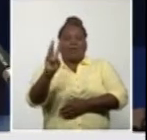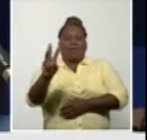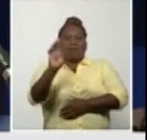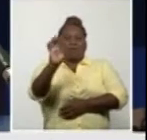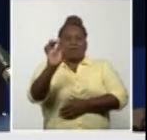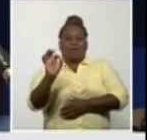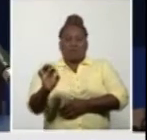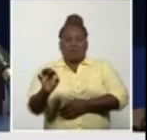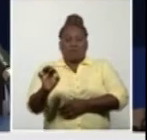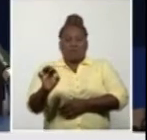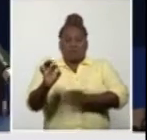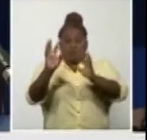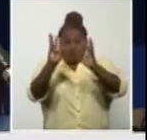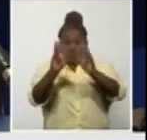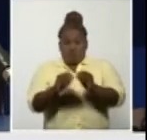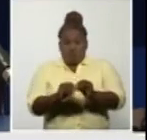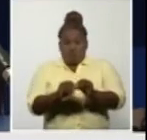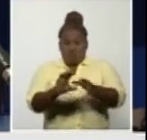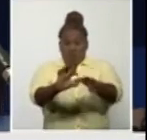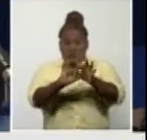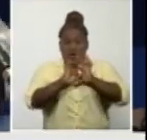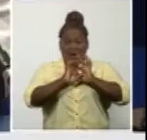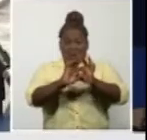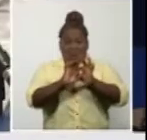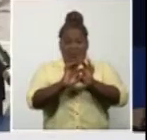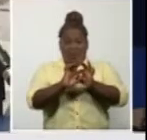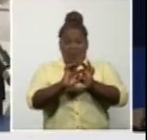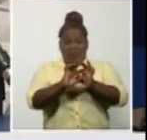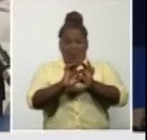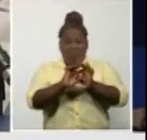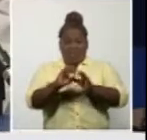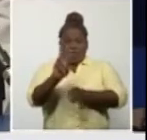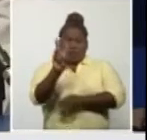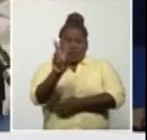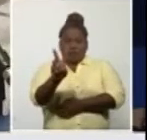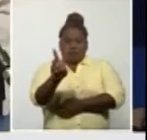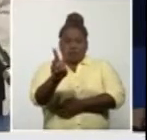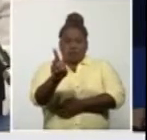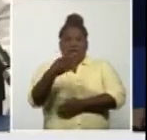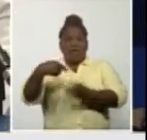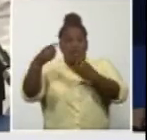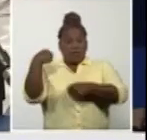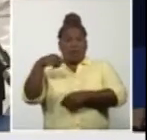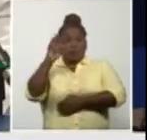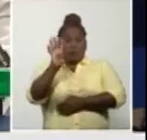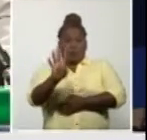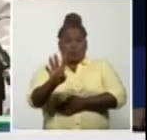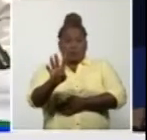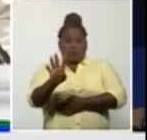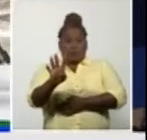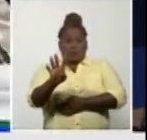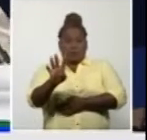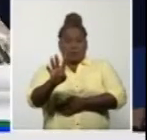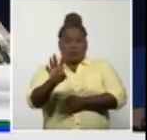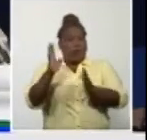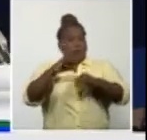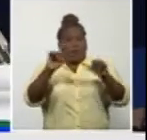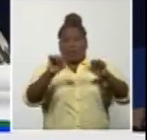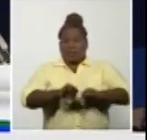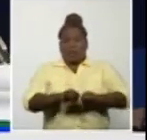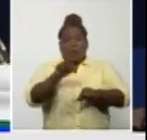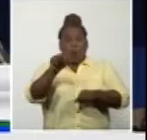87.1%, who have already recovered, who are already discharged. Today, the number of patients in serious condition is reduced to